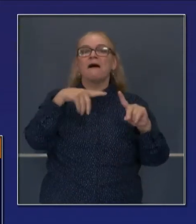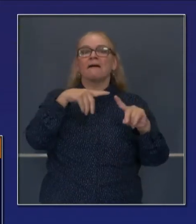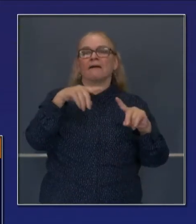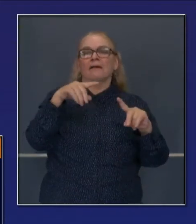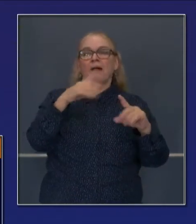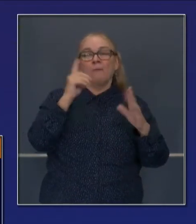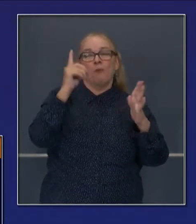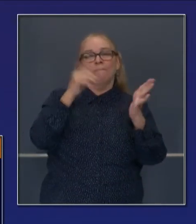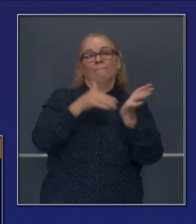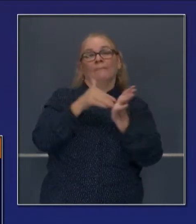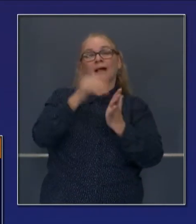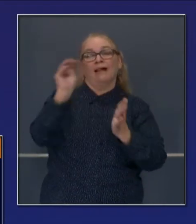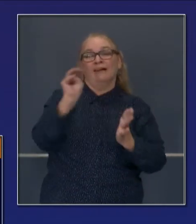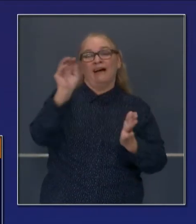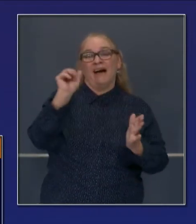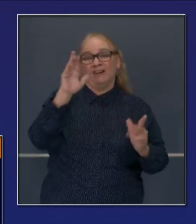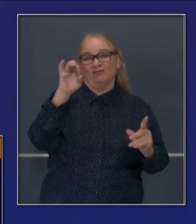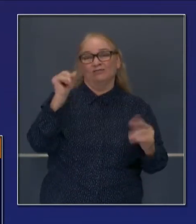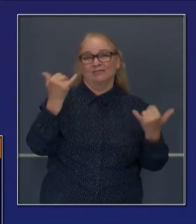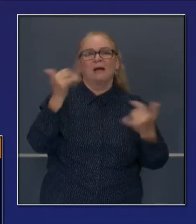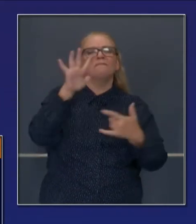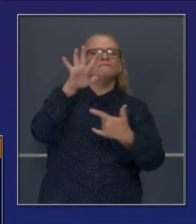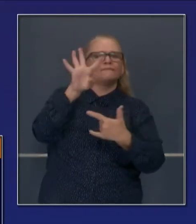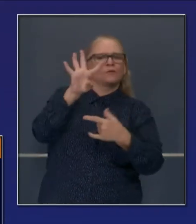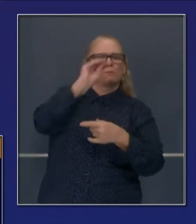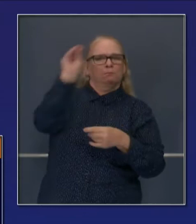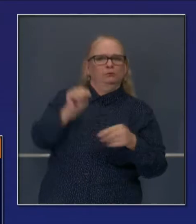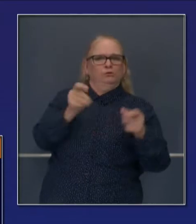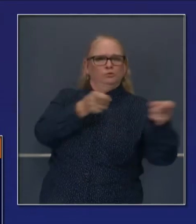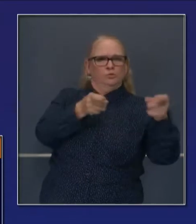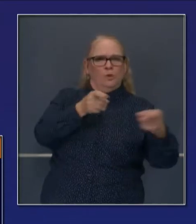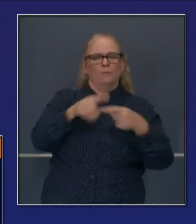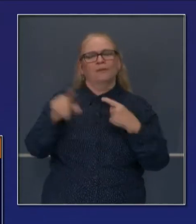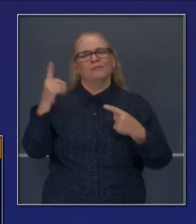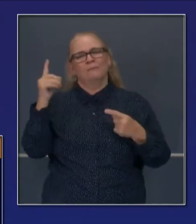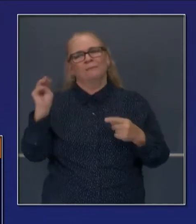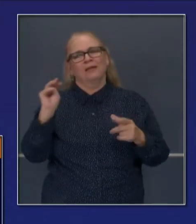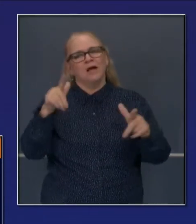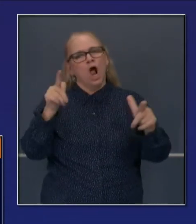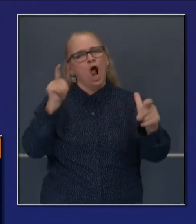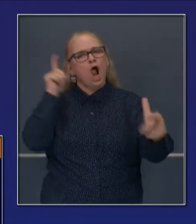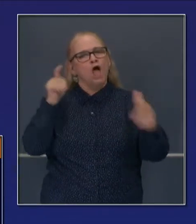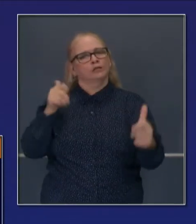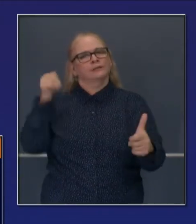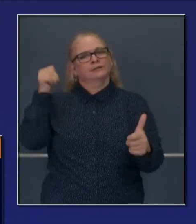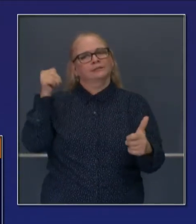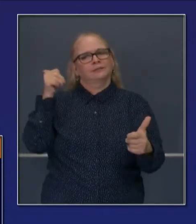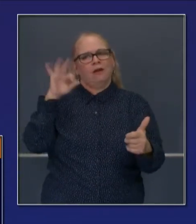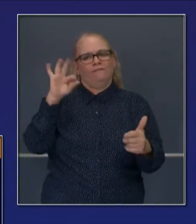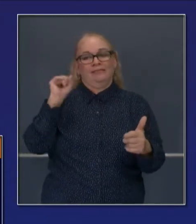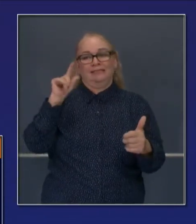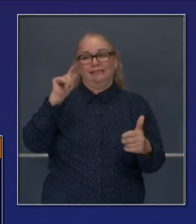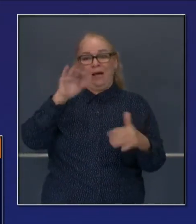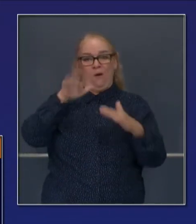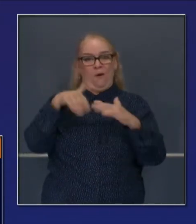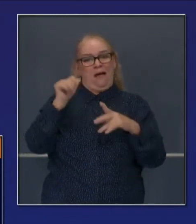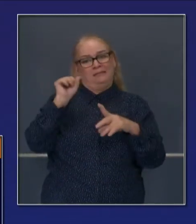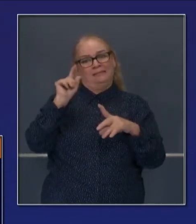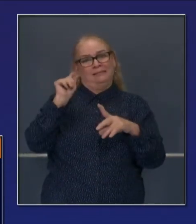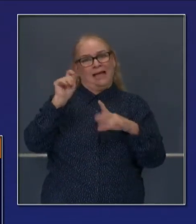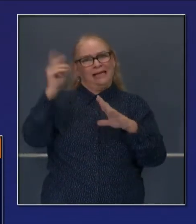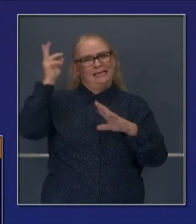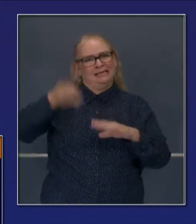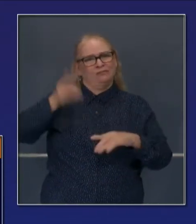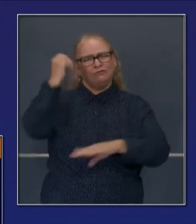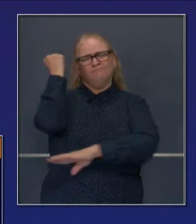in California's history. This is simply the largest active wildfire in the state's history. Again, you looked at that previous chart going back